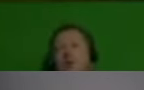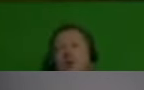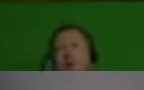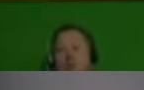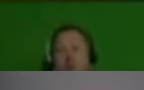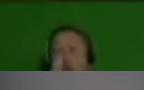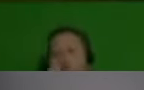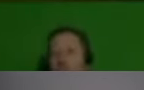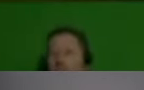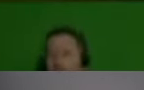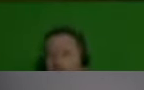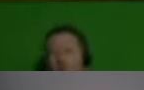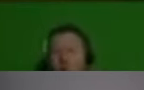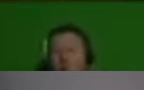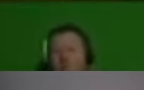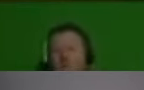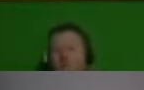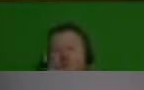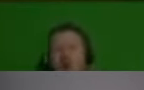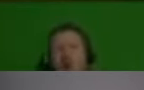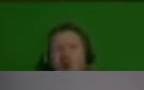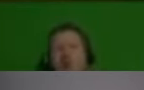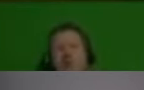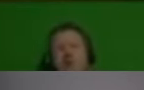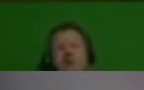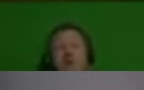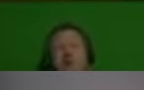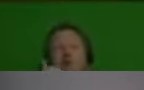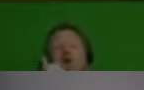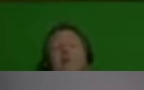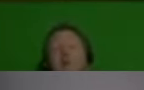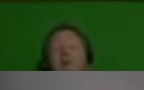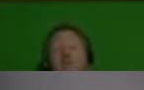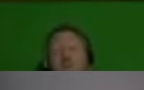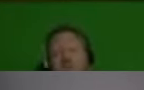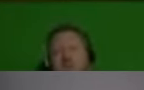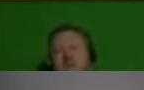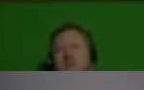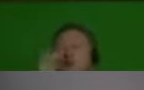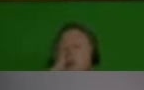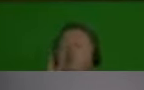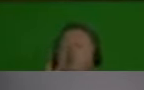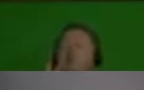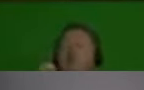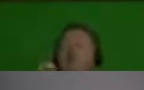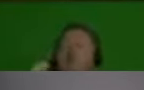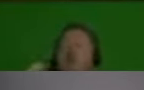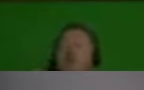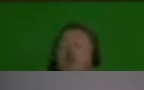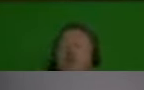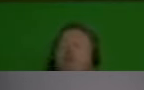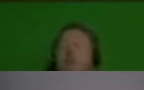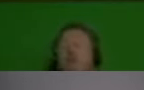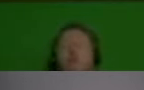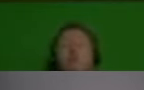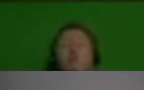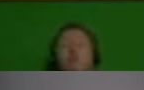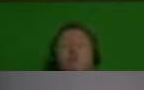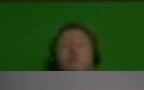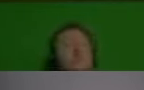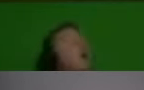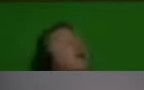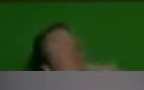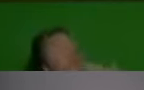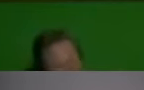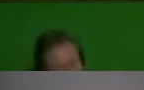pleading with you as the chief whip of the party to assist us in this regard. Honorable Wessels, please continue. Thank